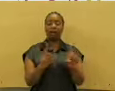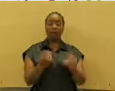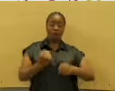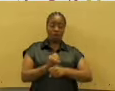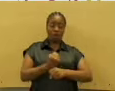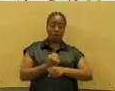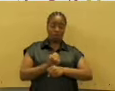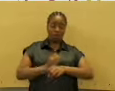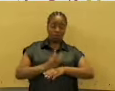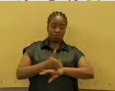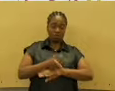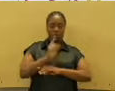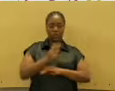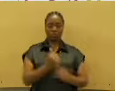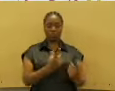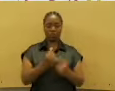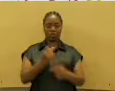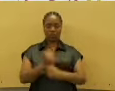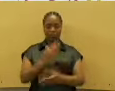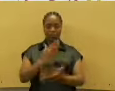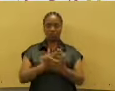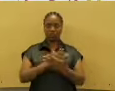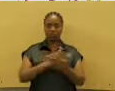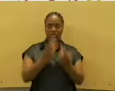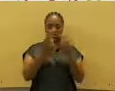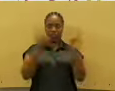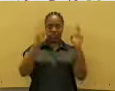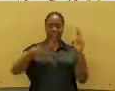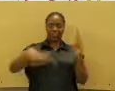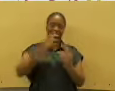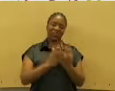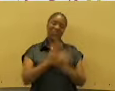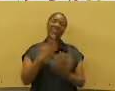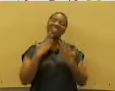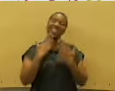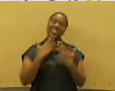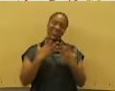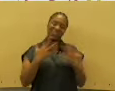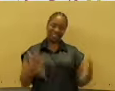do in trying to make our spaces a bit more inclusive. Thank you so much.